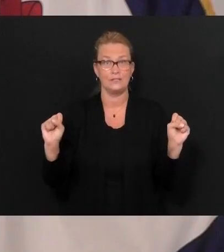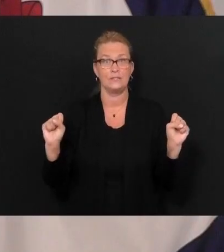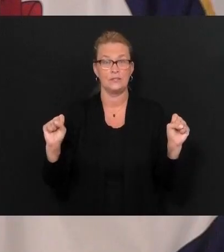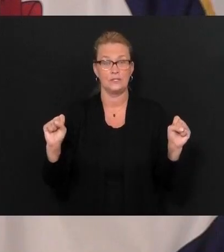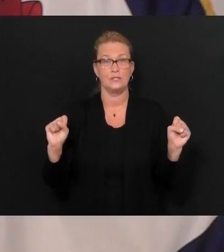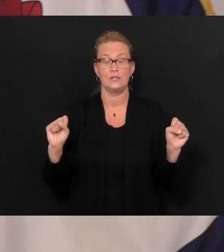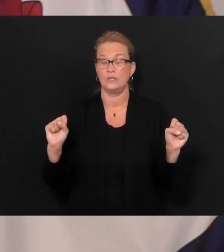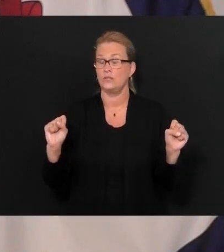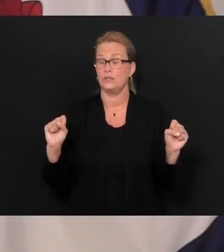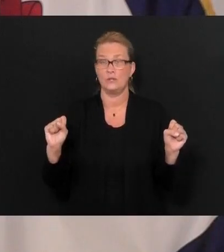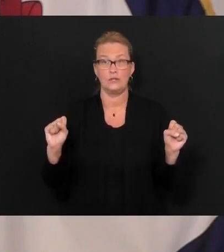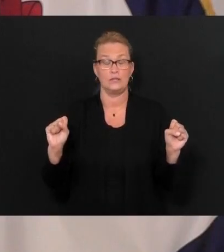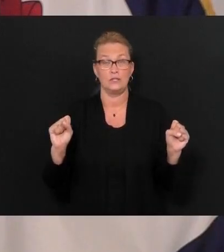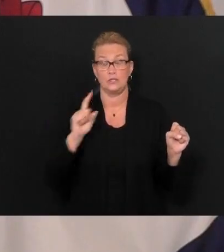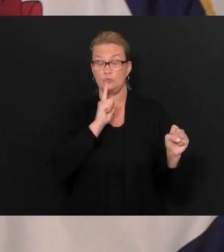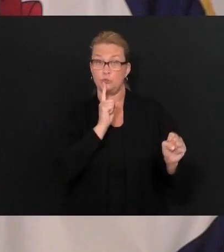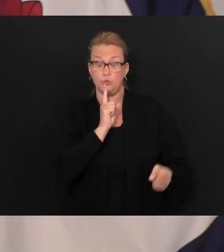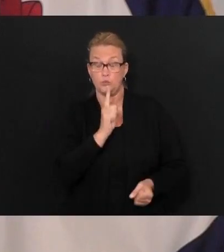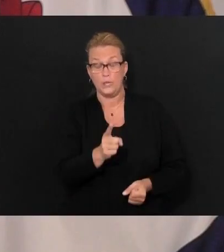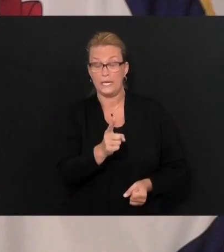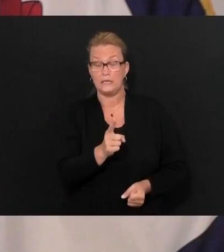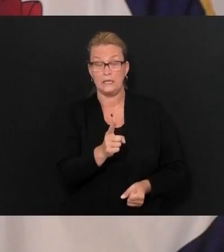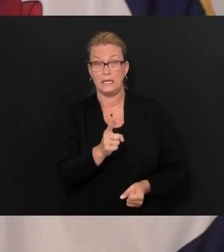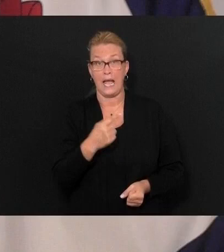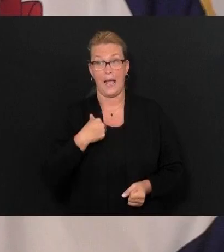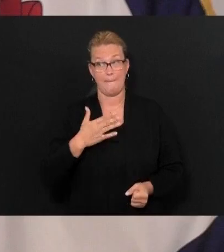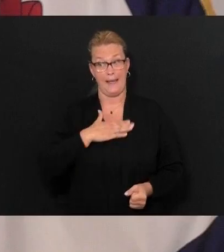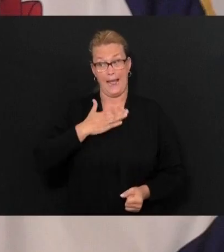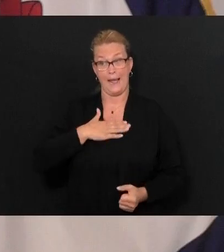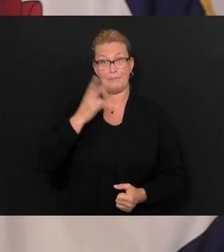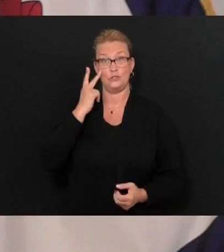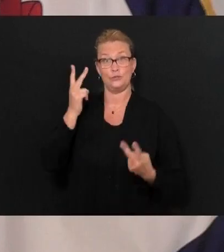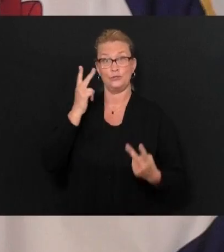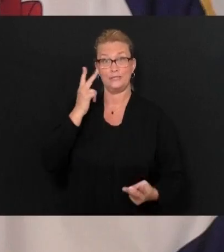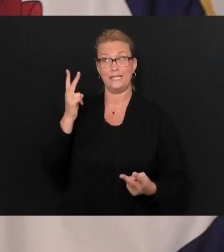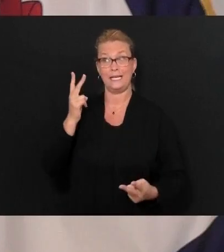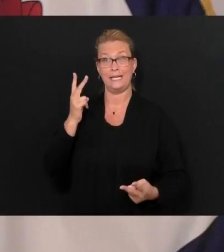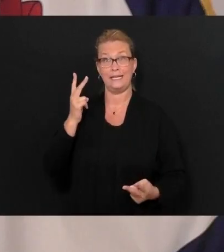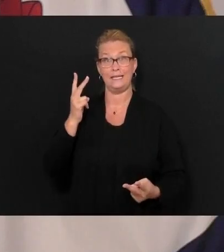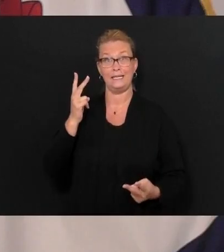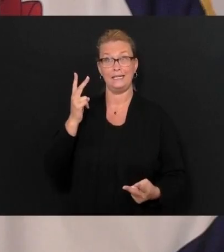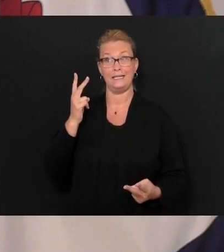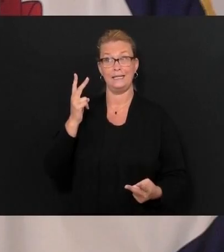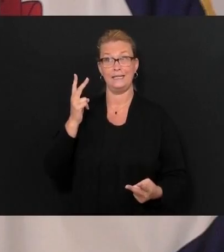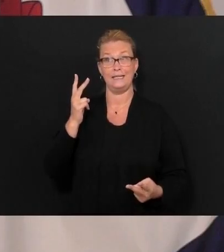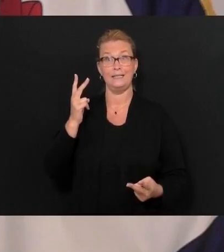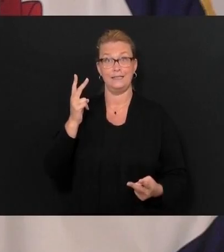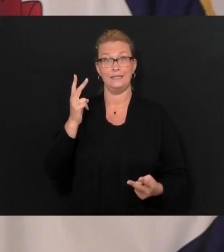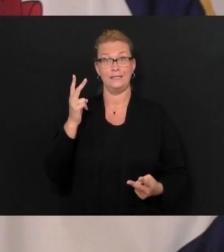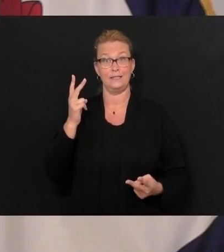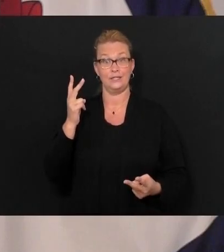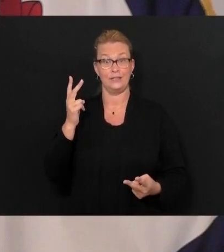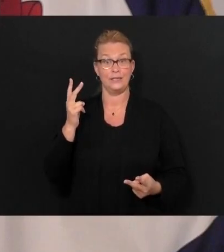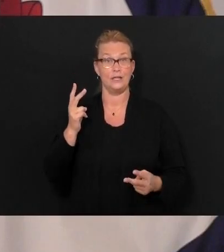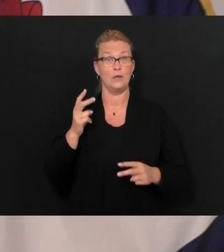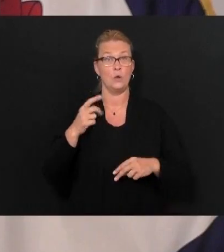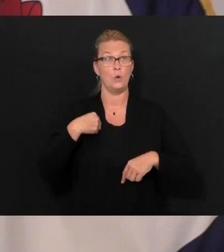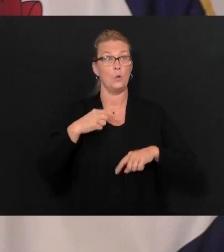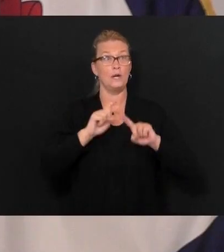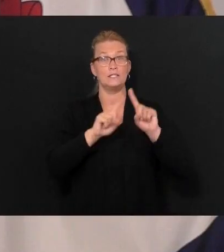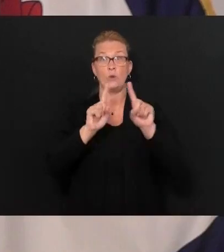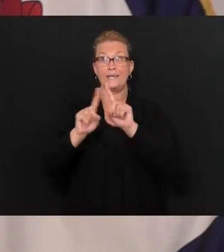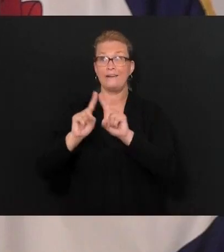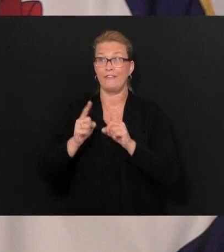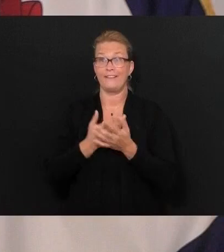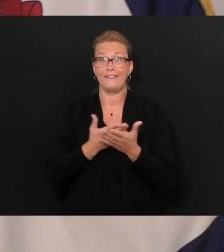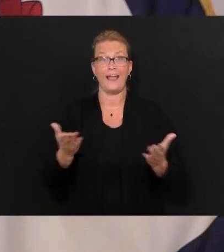because, frankly, while I'm delighted to see that they're moving as they did in the past in different things that we came up